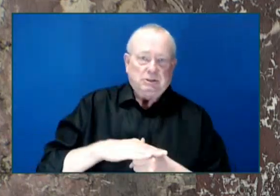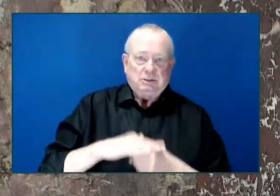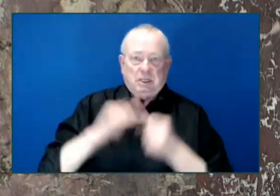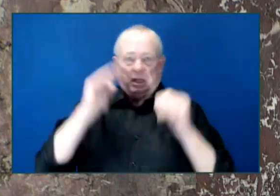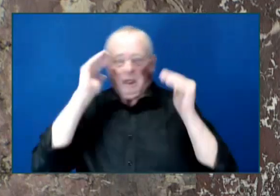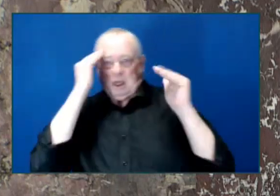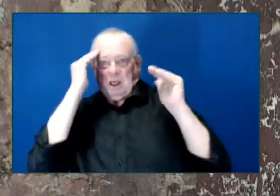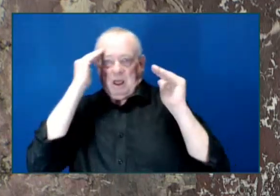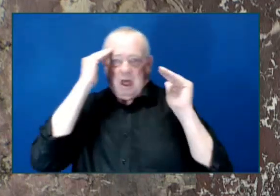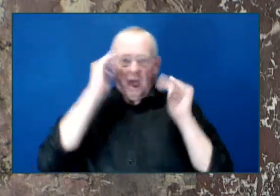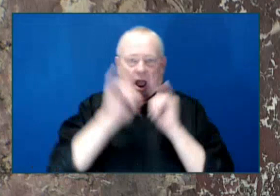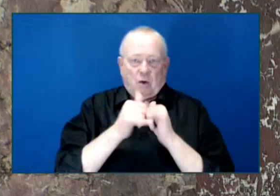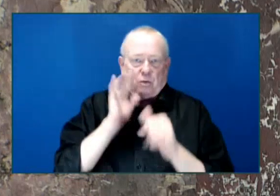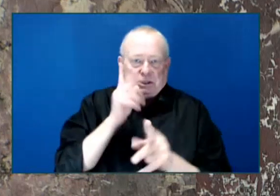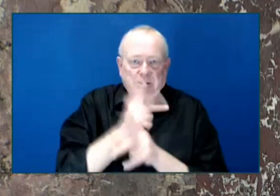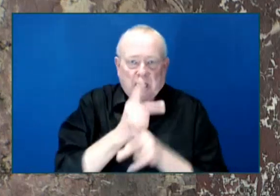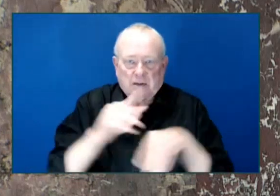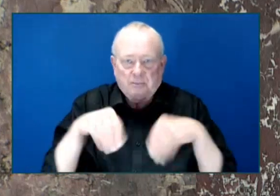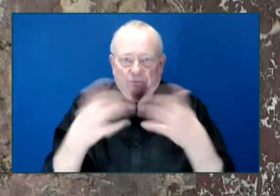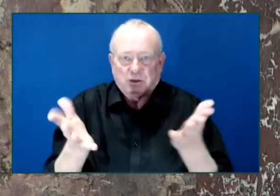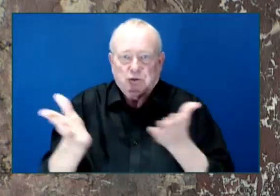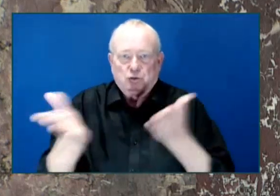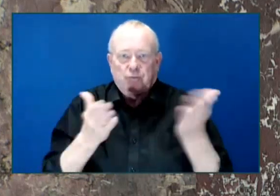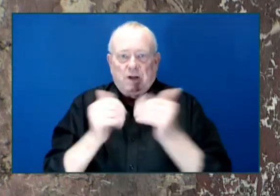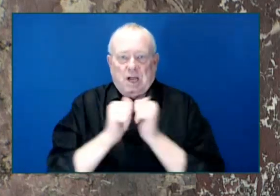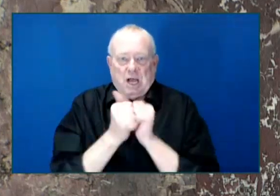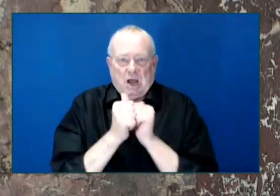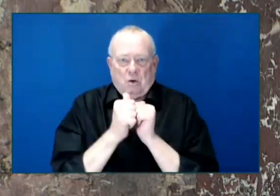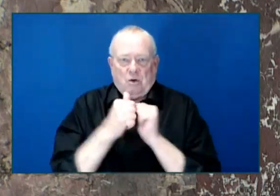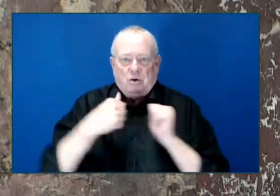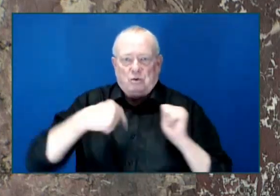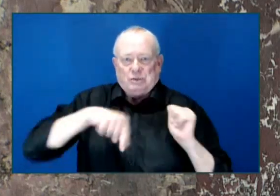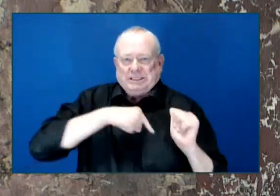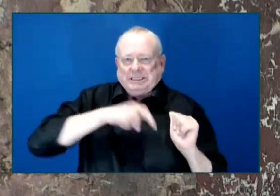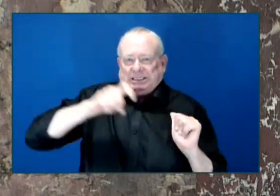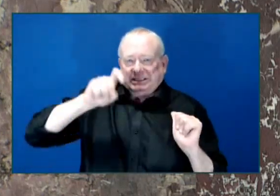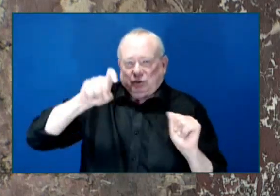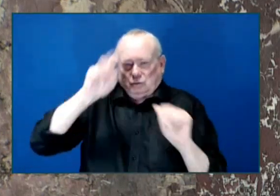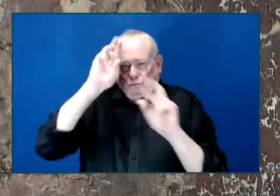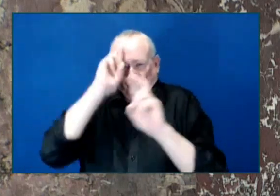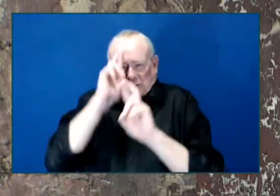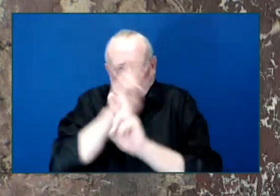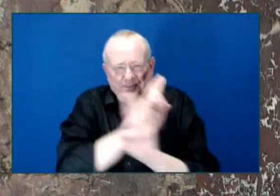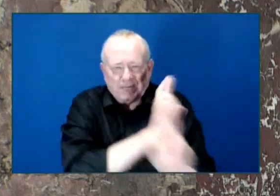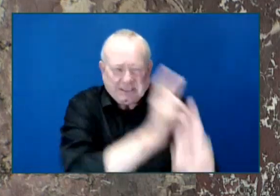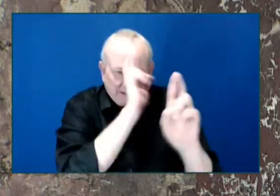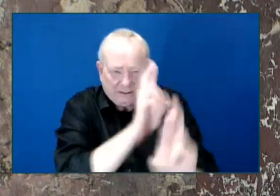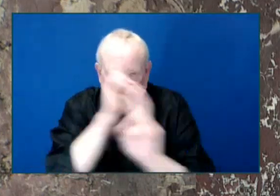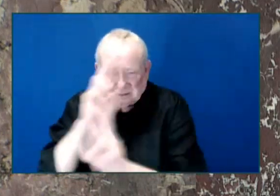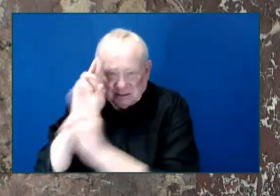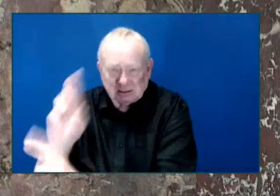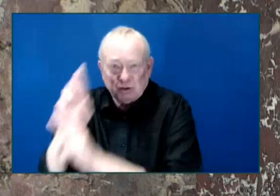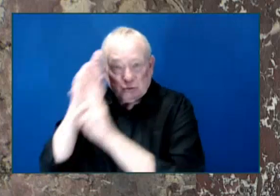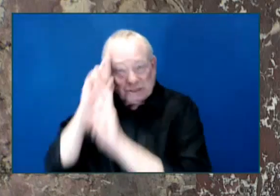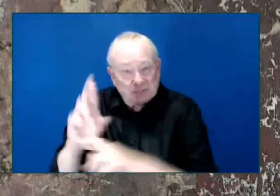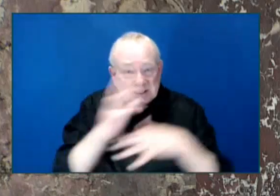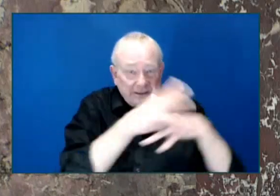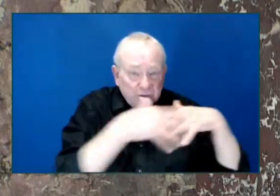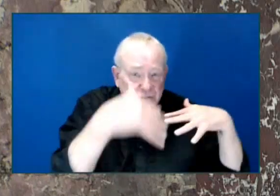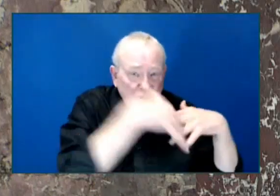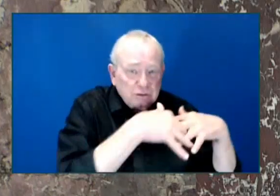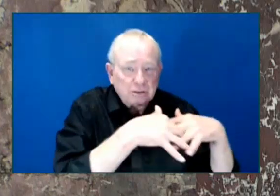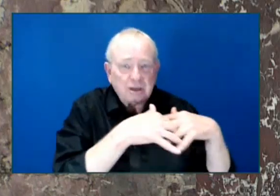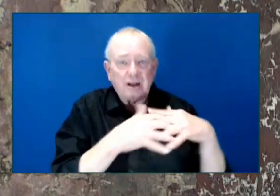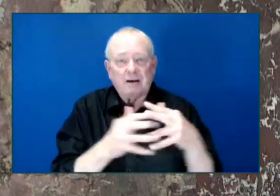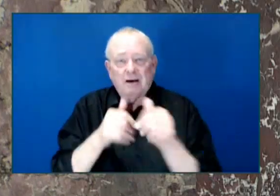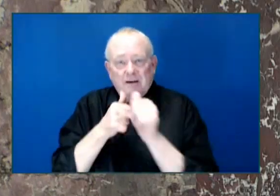we want to do it in a way that's respectful of First Nations. We want to do it in a way that's evidence-based and responsive to the needs of those families. That's why the minister committed. She's